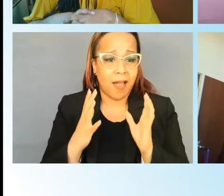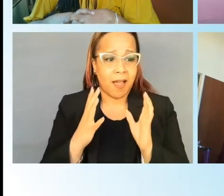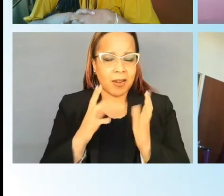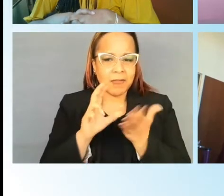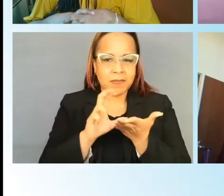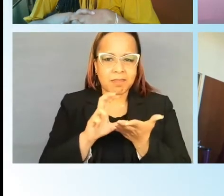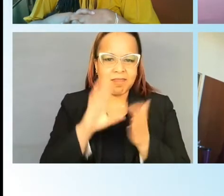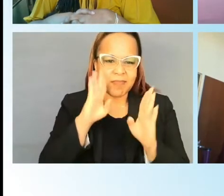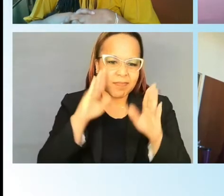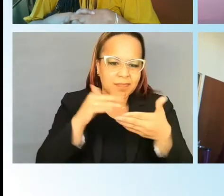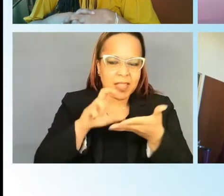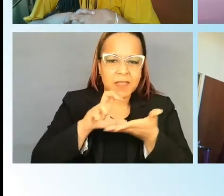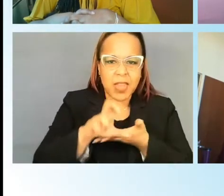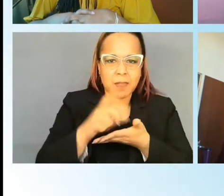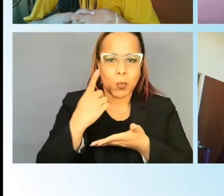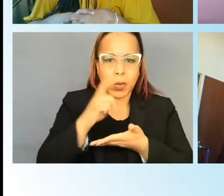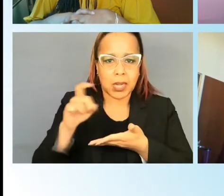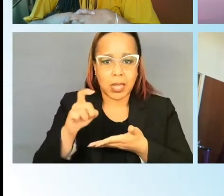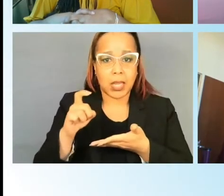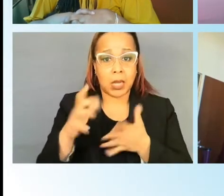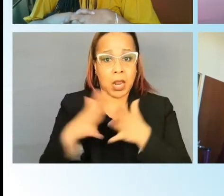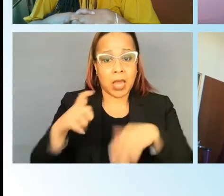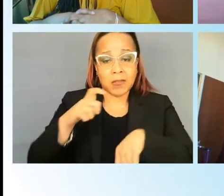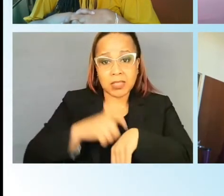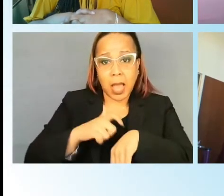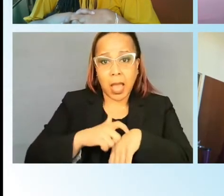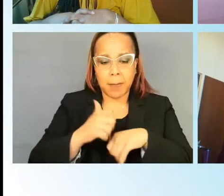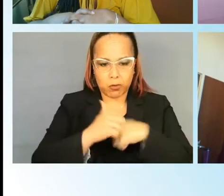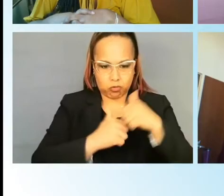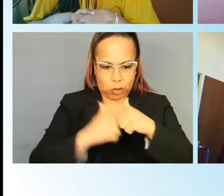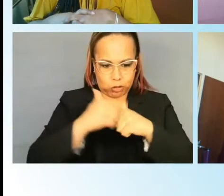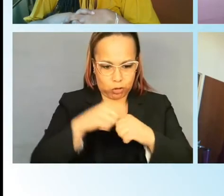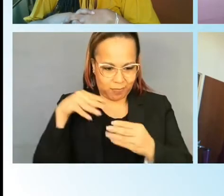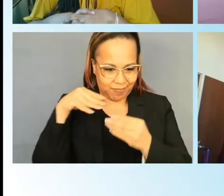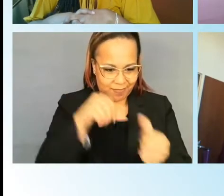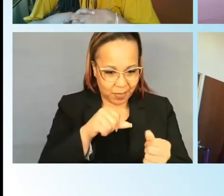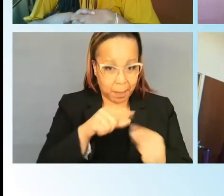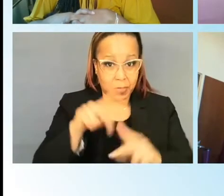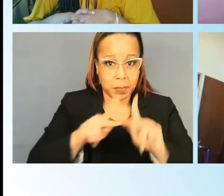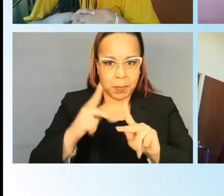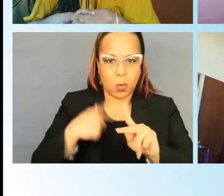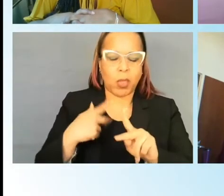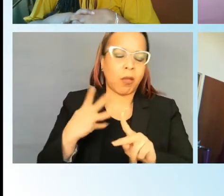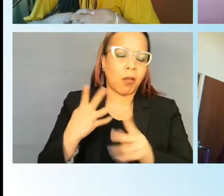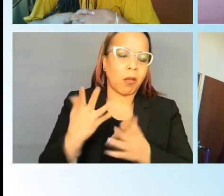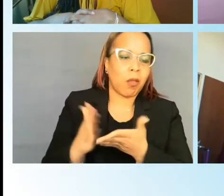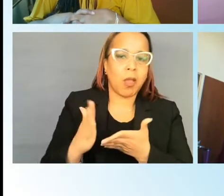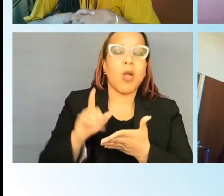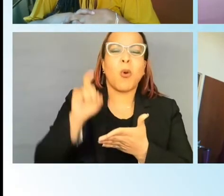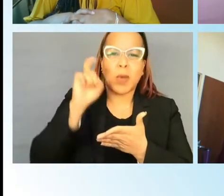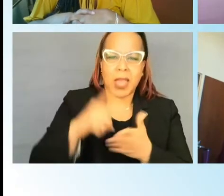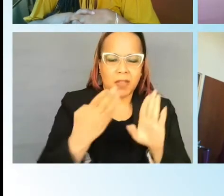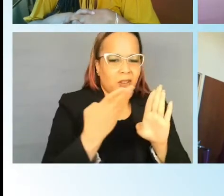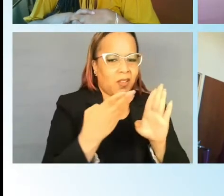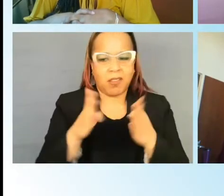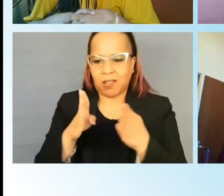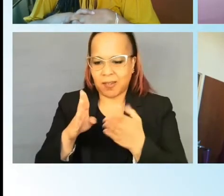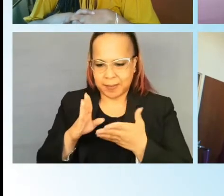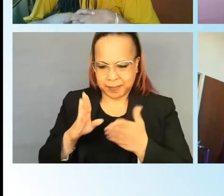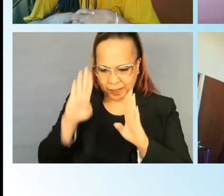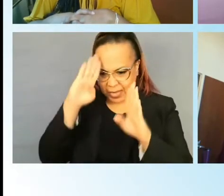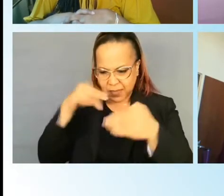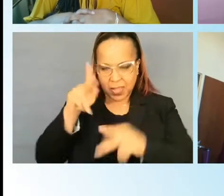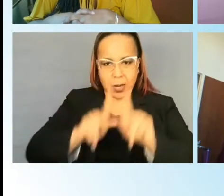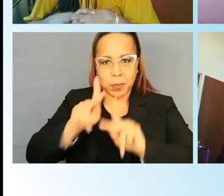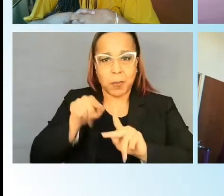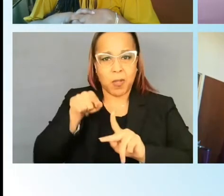just as B said, like, we invest a lot of times in the structure, but not so much the people. We have to invest in our people. Our people are our greatest